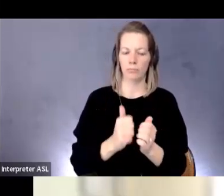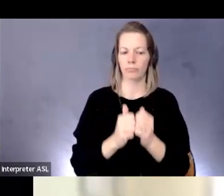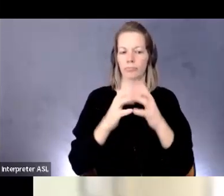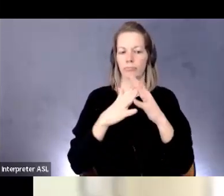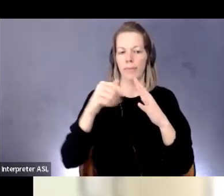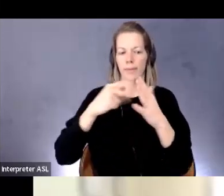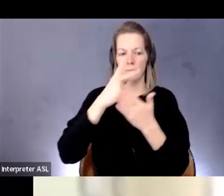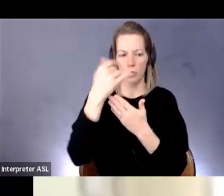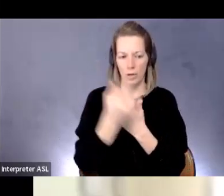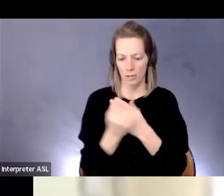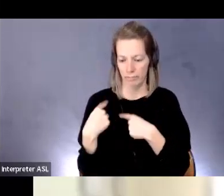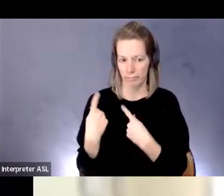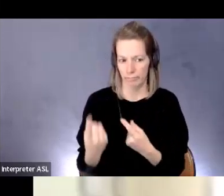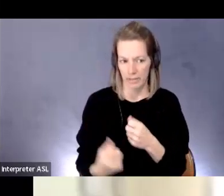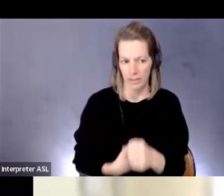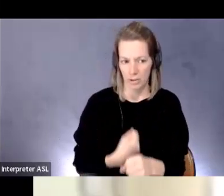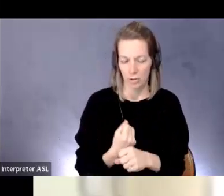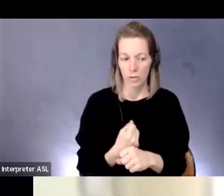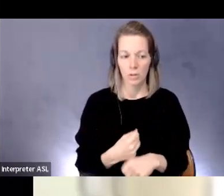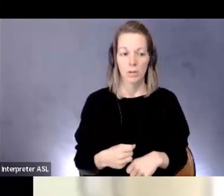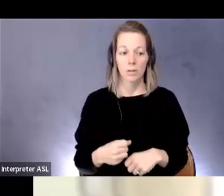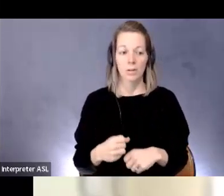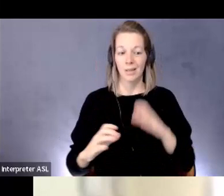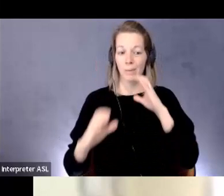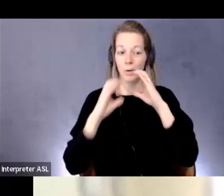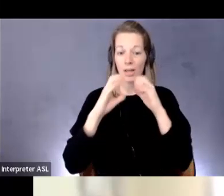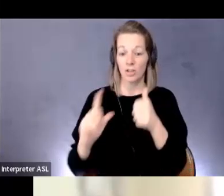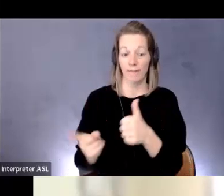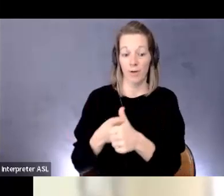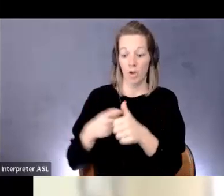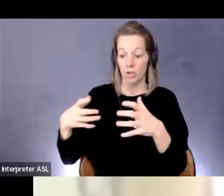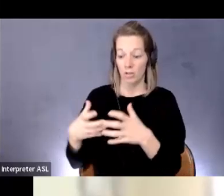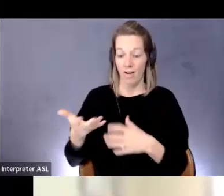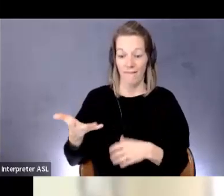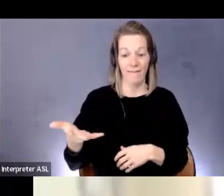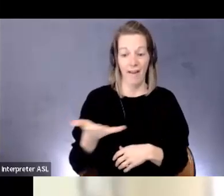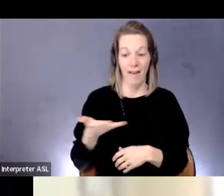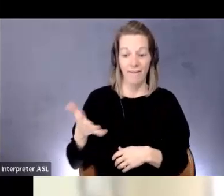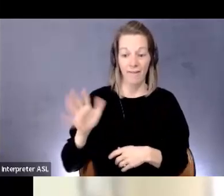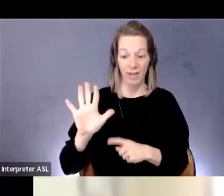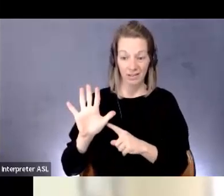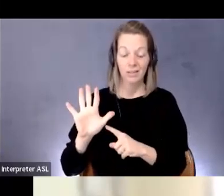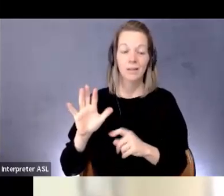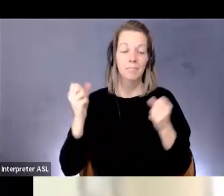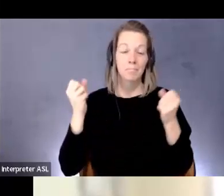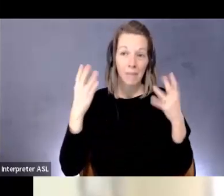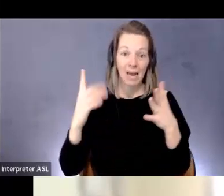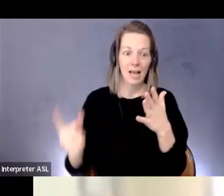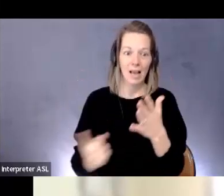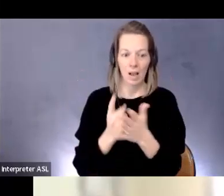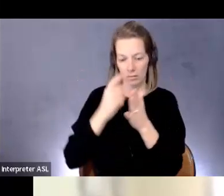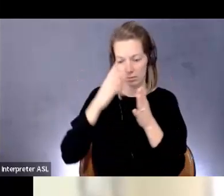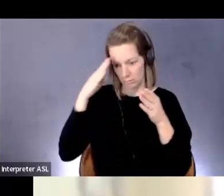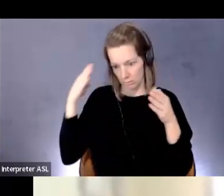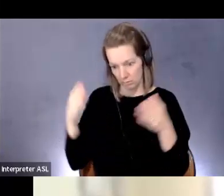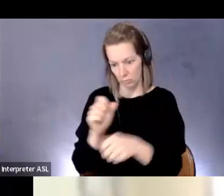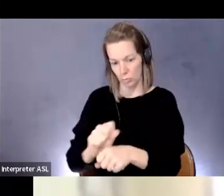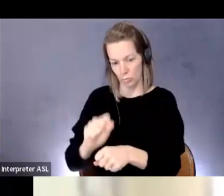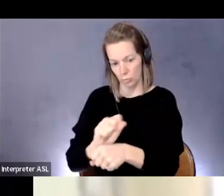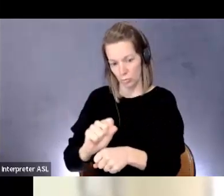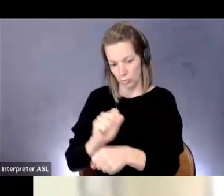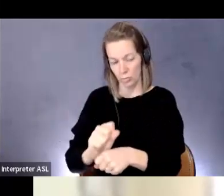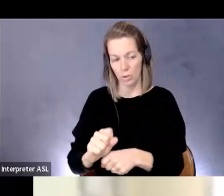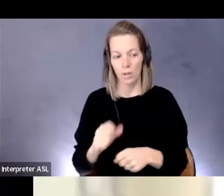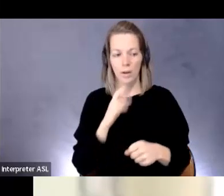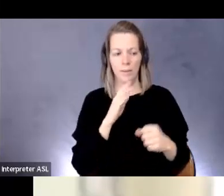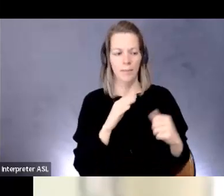year. Everyone at CommunicationFIRST, all 5 of our employees, spent many hours working on this project, but my colleague